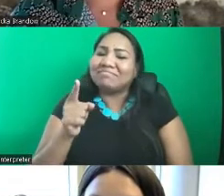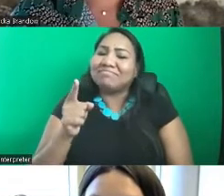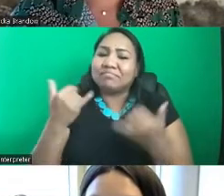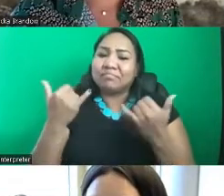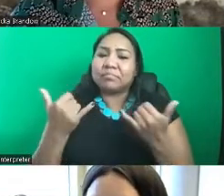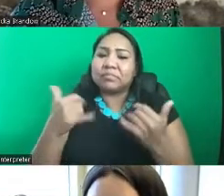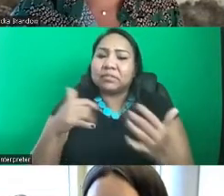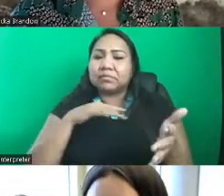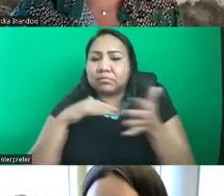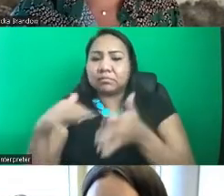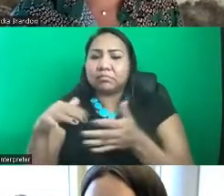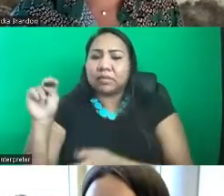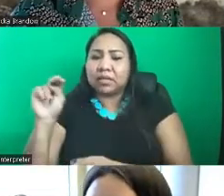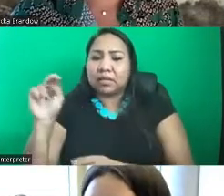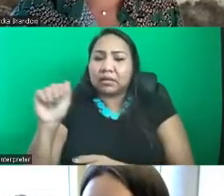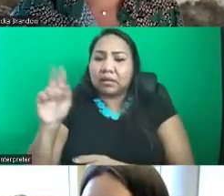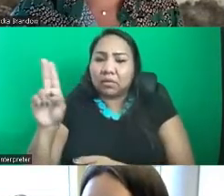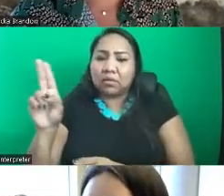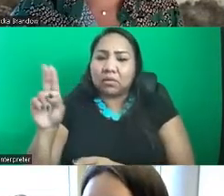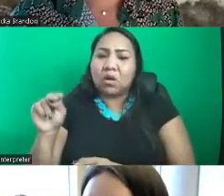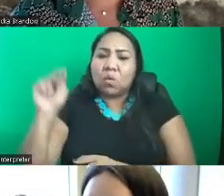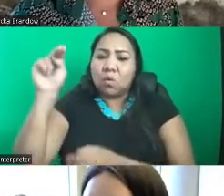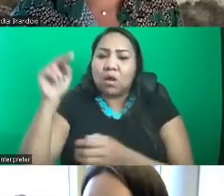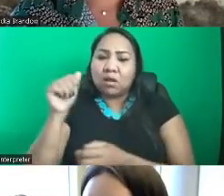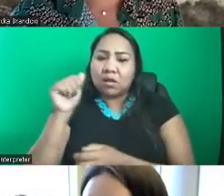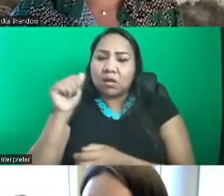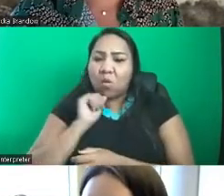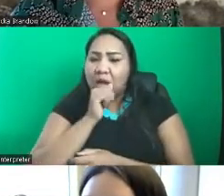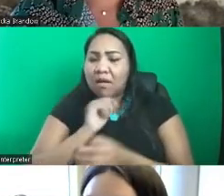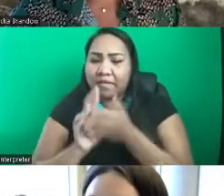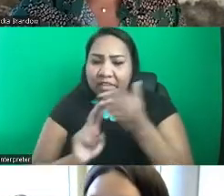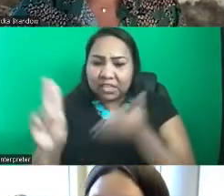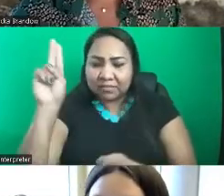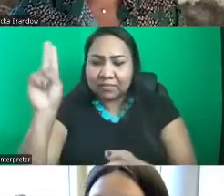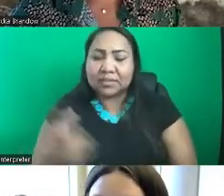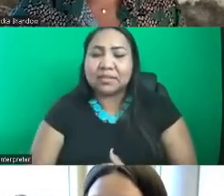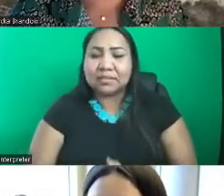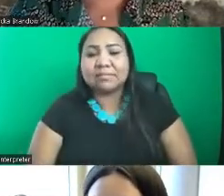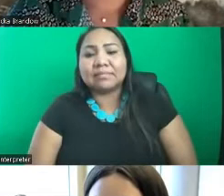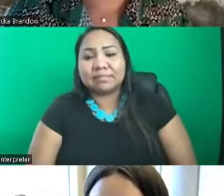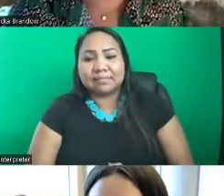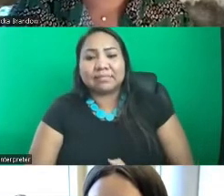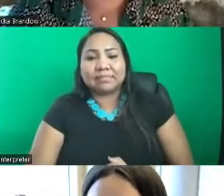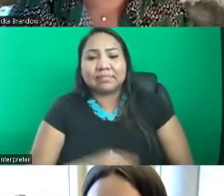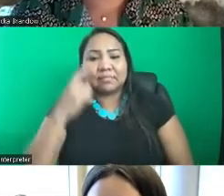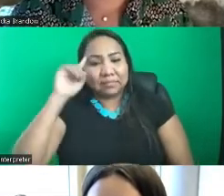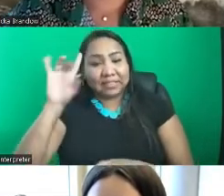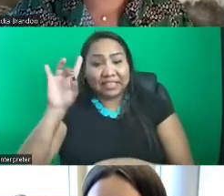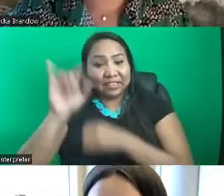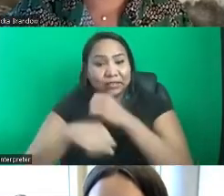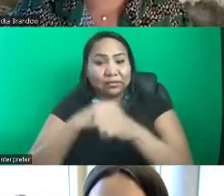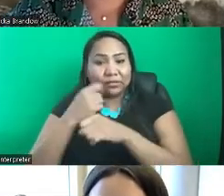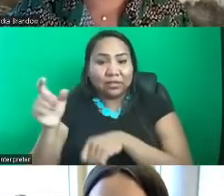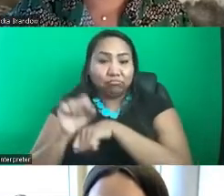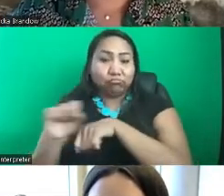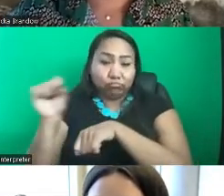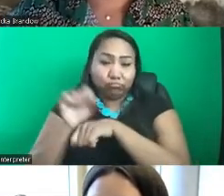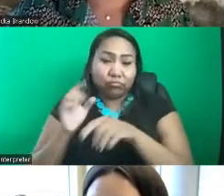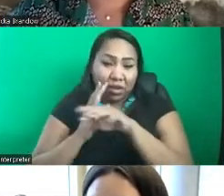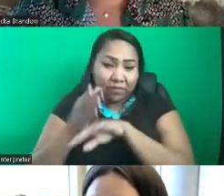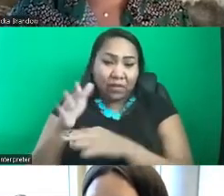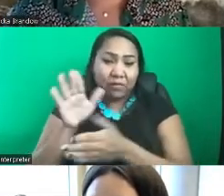NAU, Northern Arizona University. For 8 years, Amanda has worked with an after-school program called Native